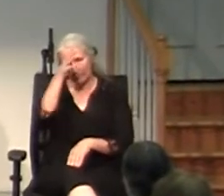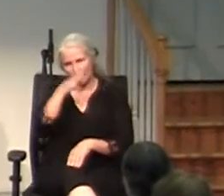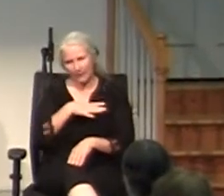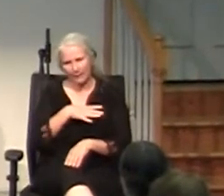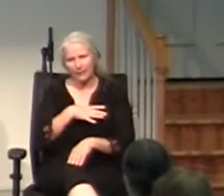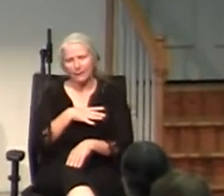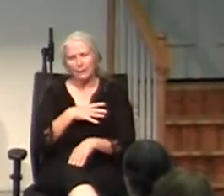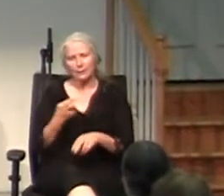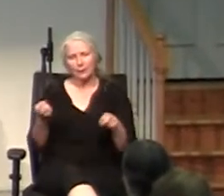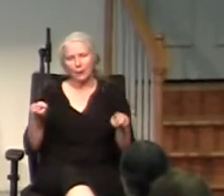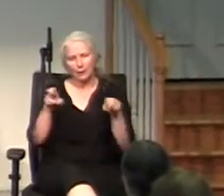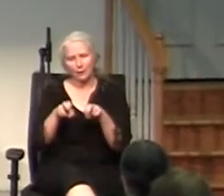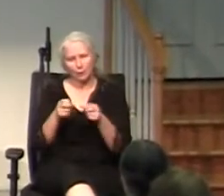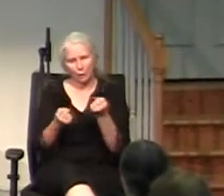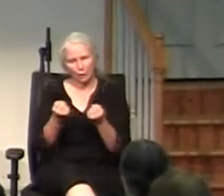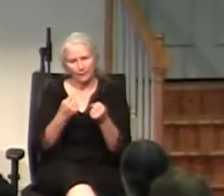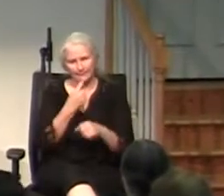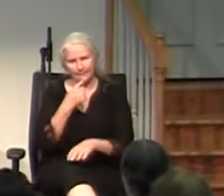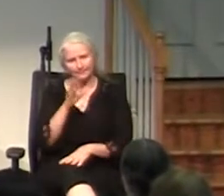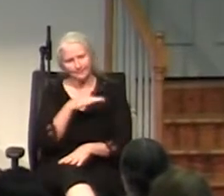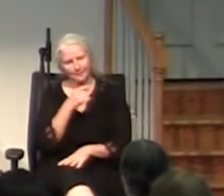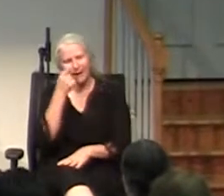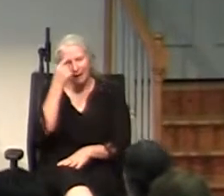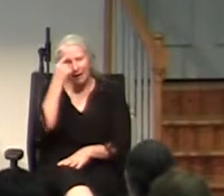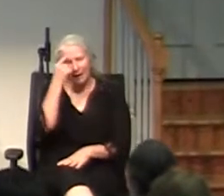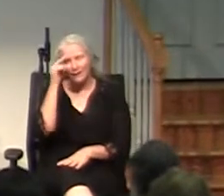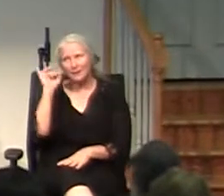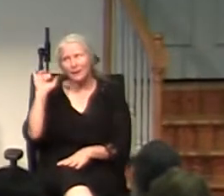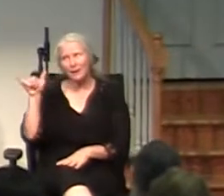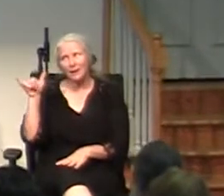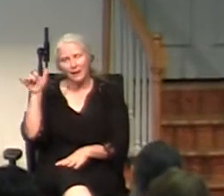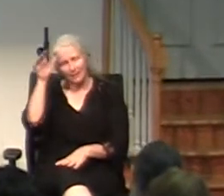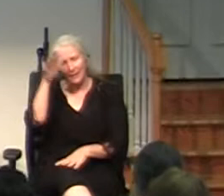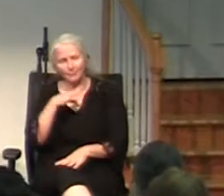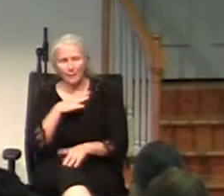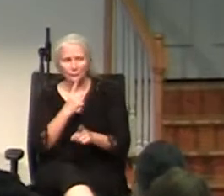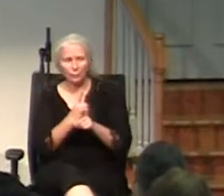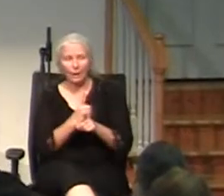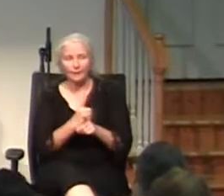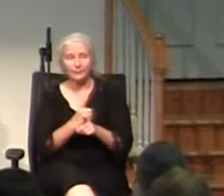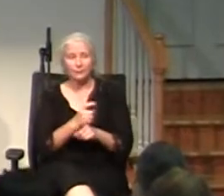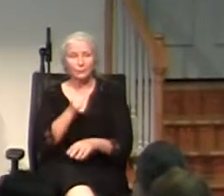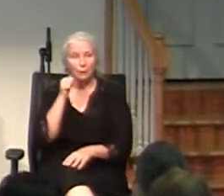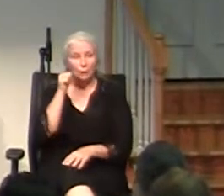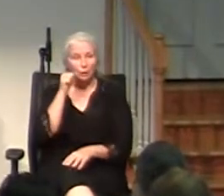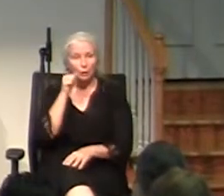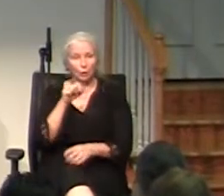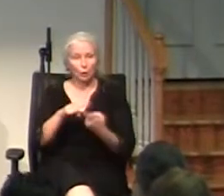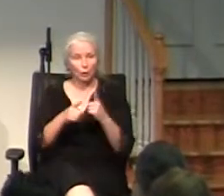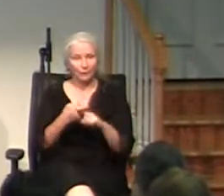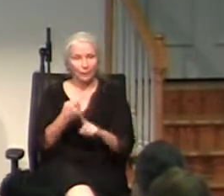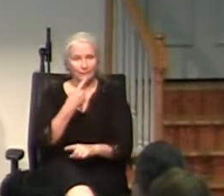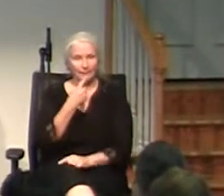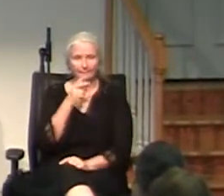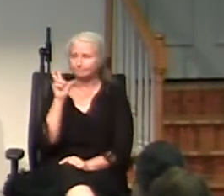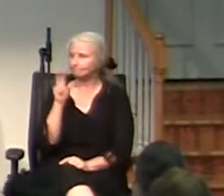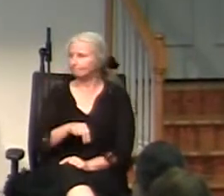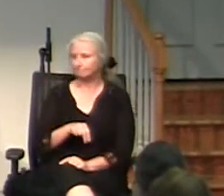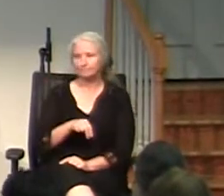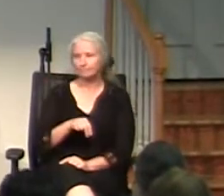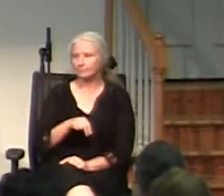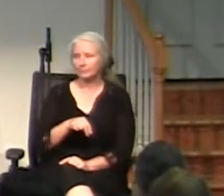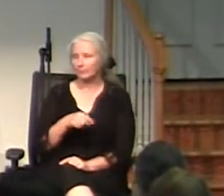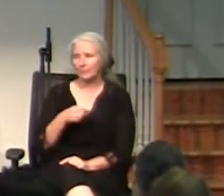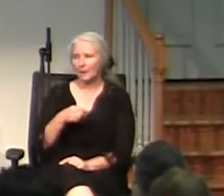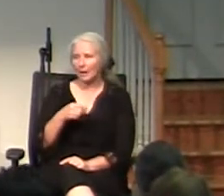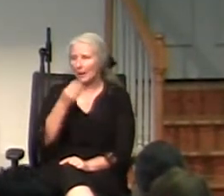theology majors. The girlfriend says, we are not going, I don't care what he said, we're not going to believe it. And as far as